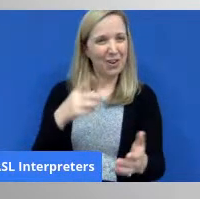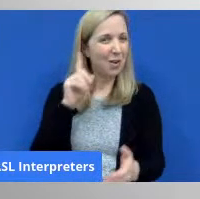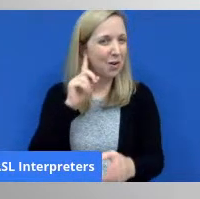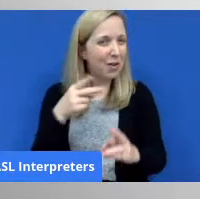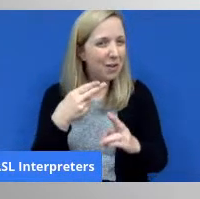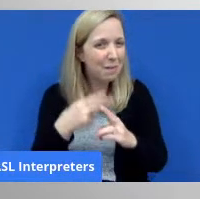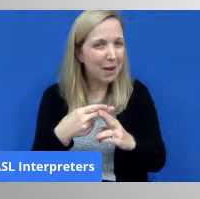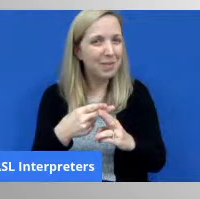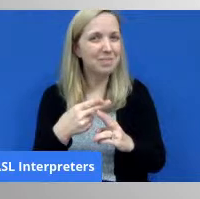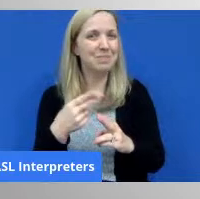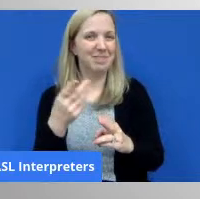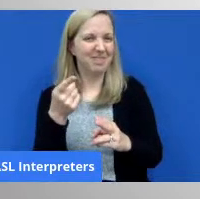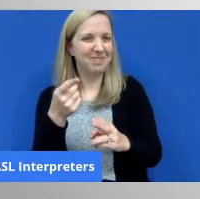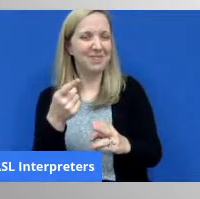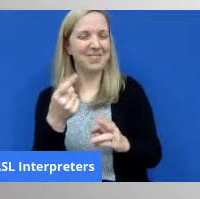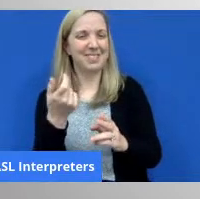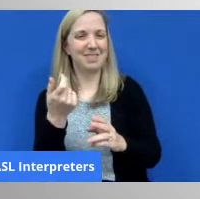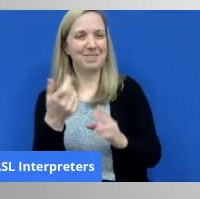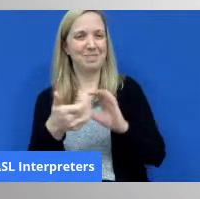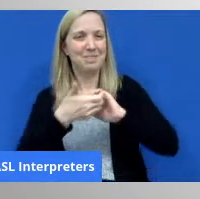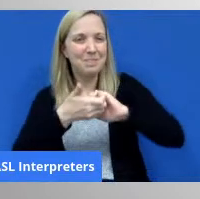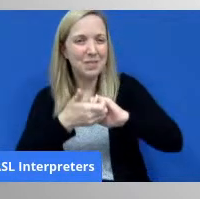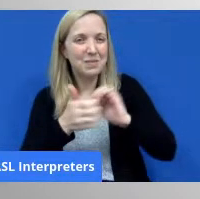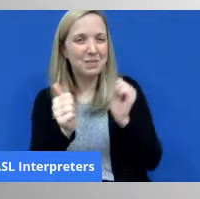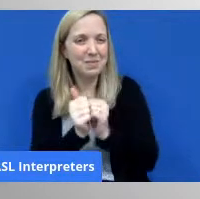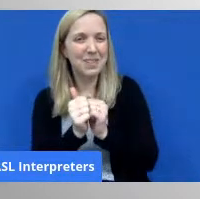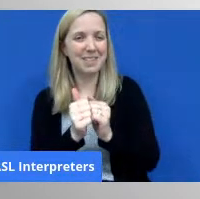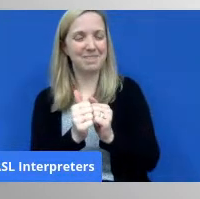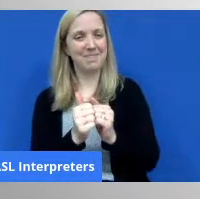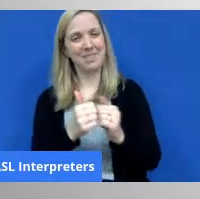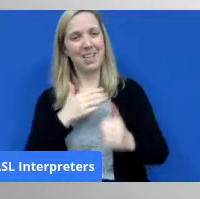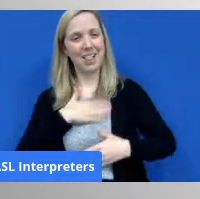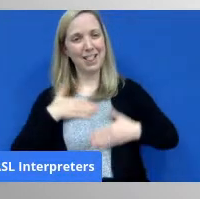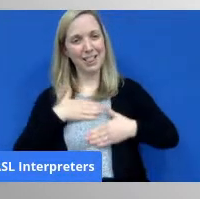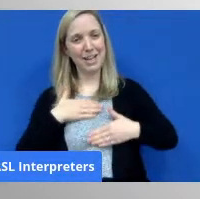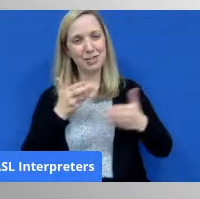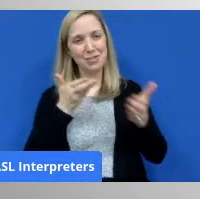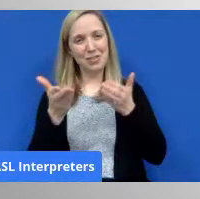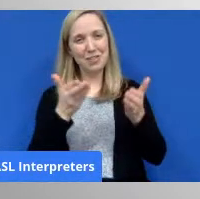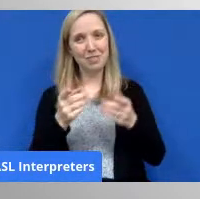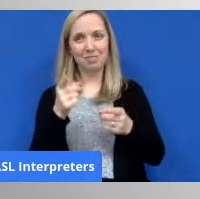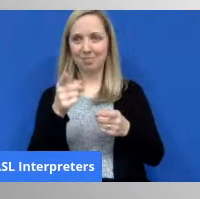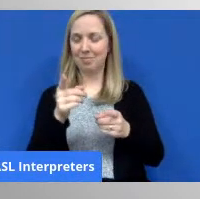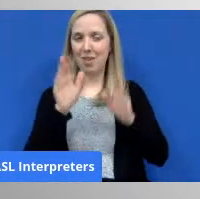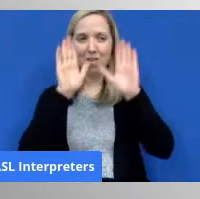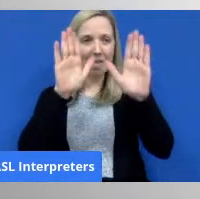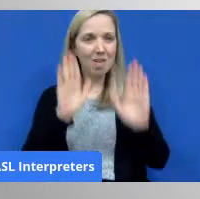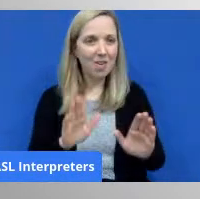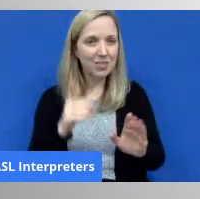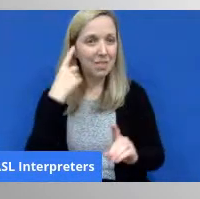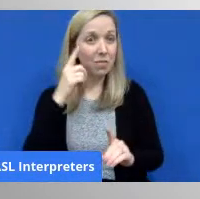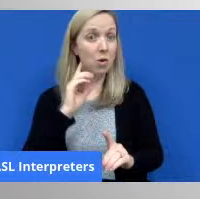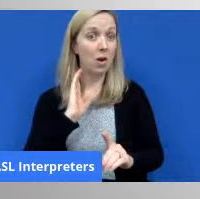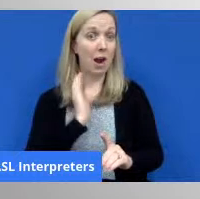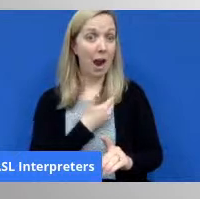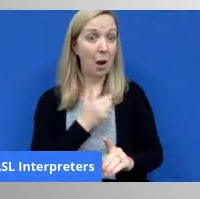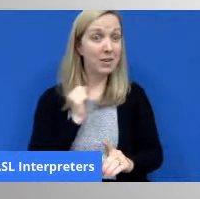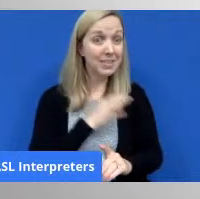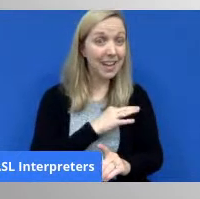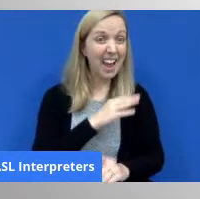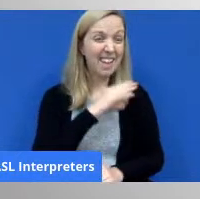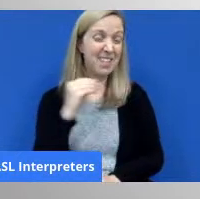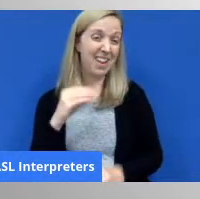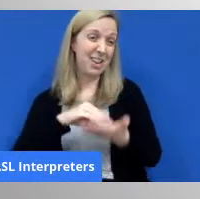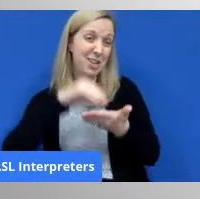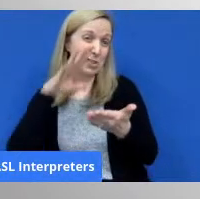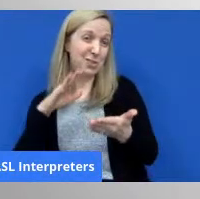been wonderful, I think, for our staff and for some of our student volunteers. But many of you may be familiar